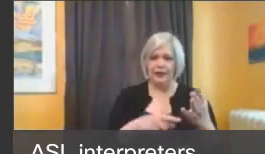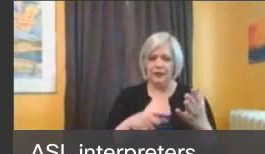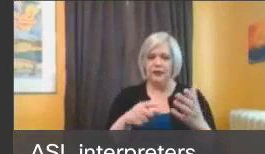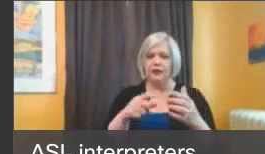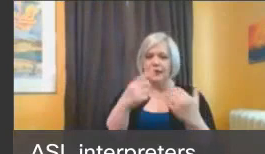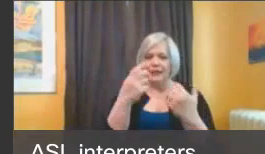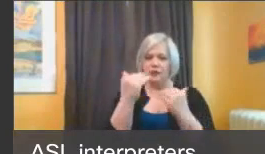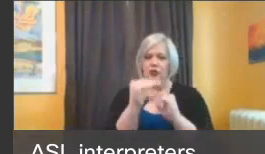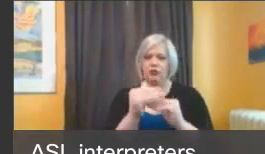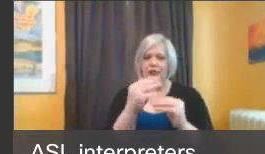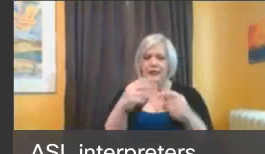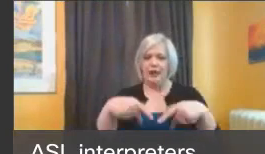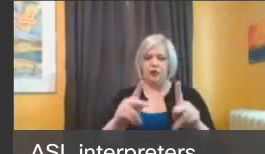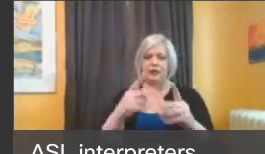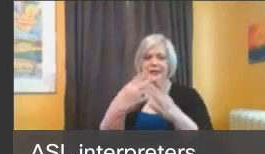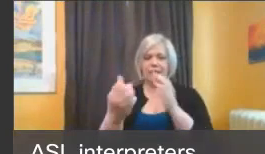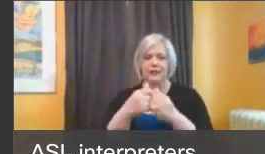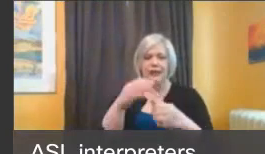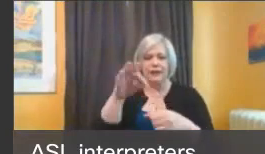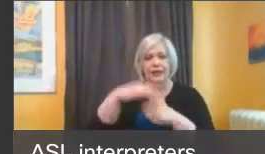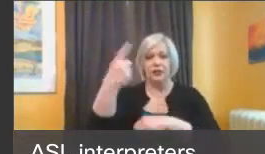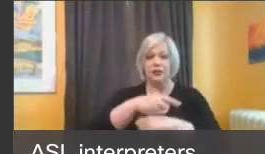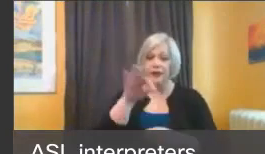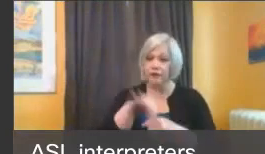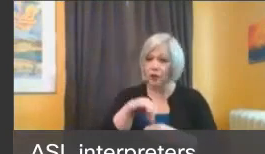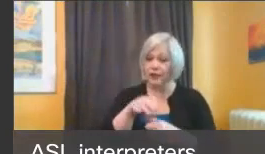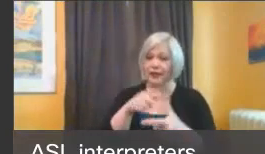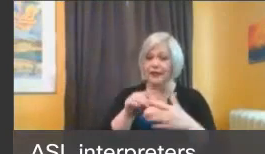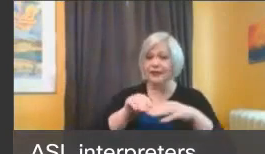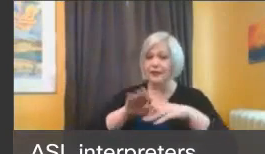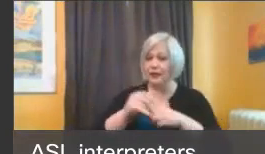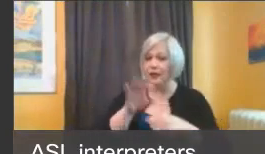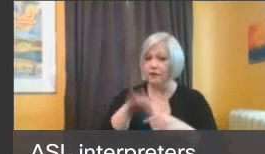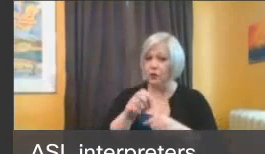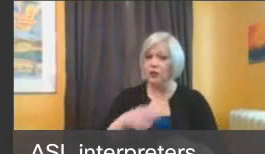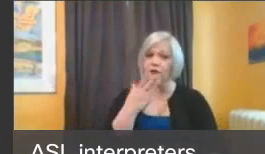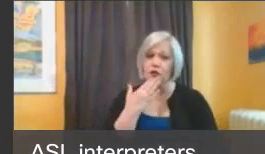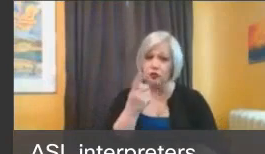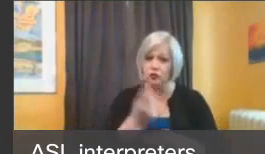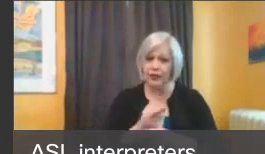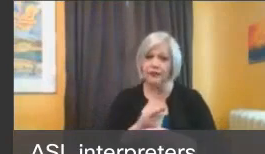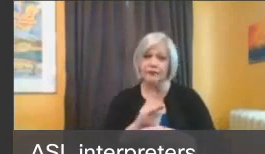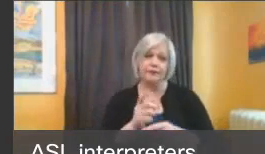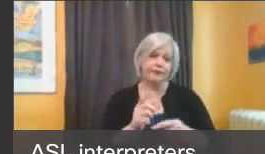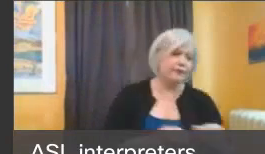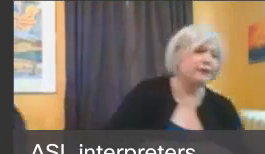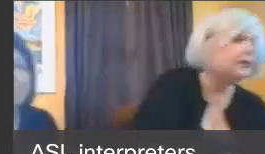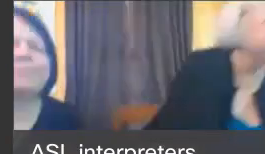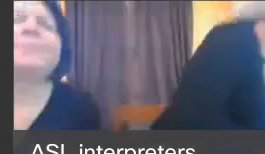constricting opportunities outside of election day voting and the effect on voters of color. Right, the court is also clear that the effect on